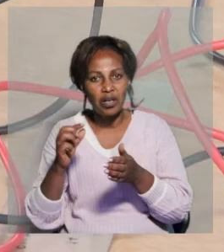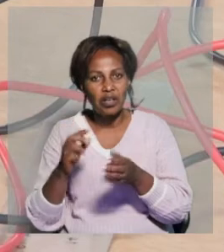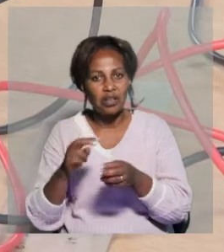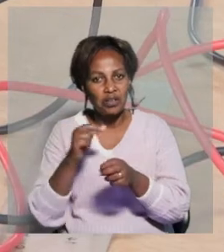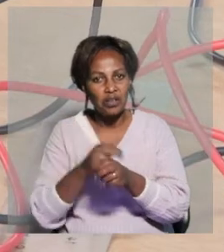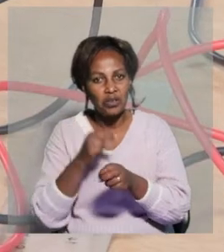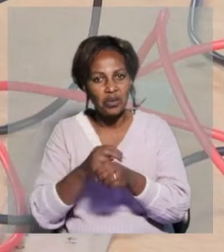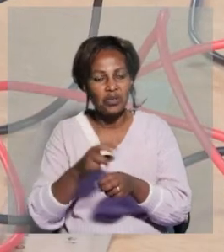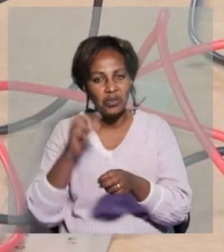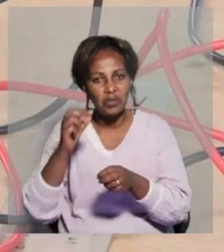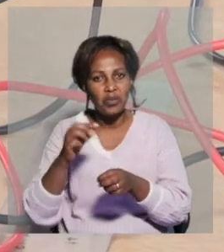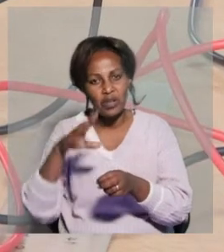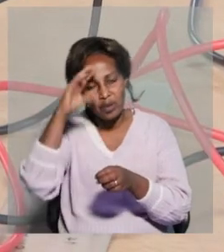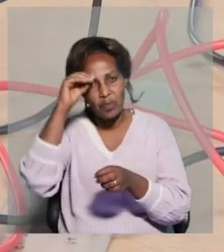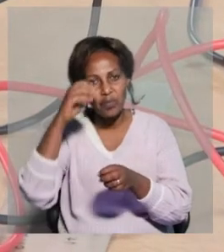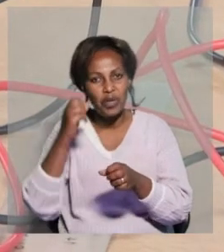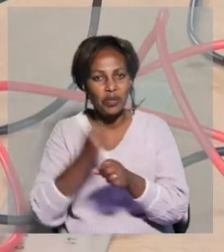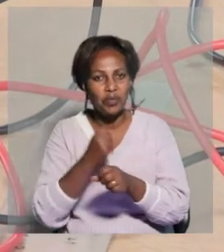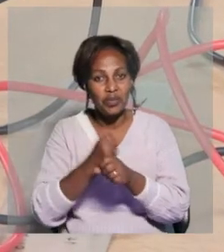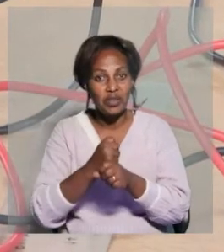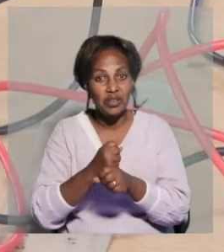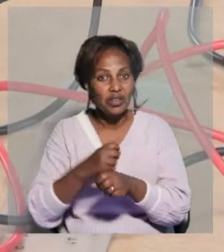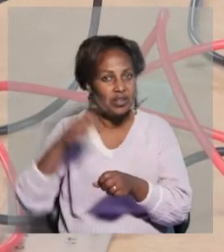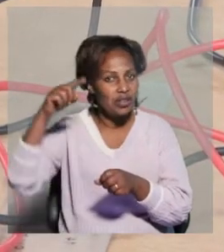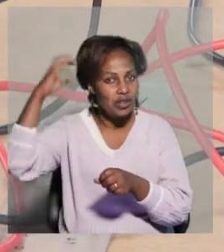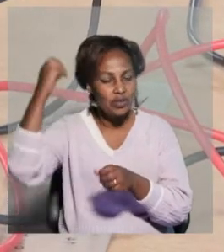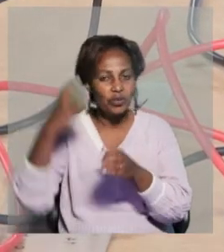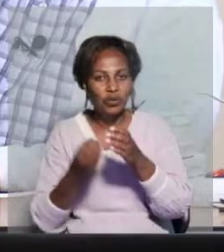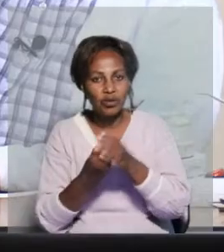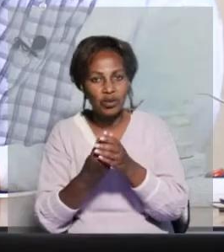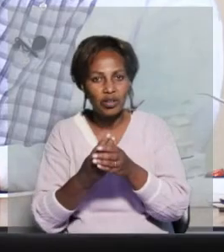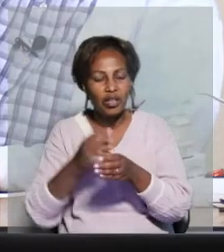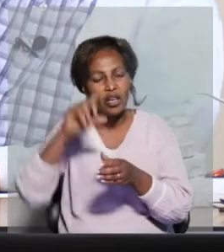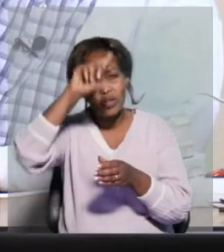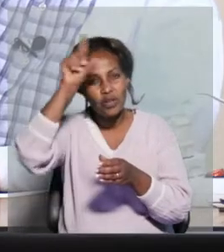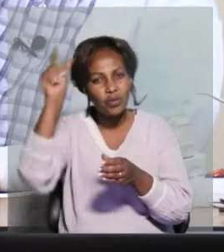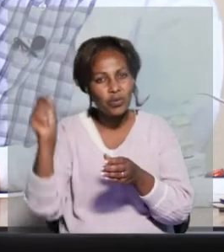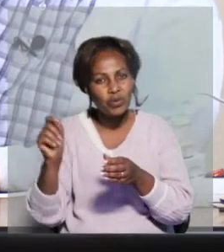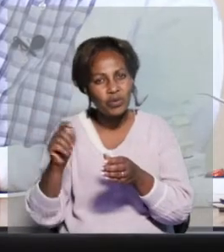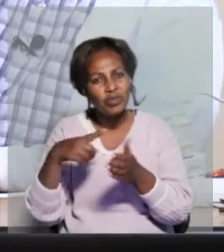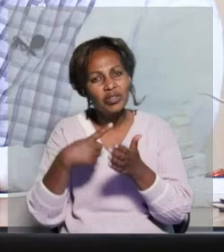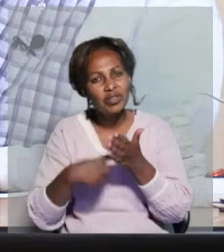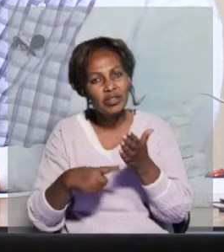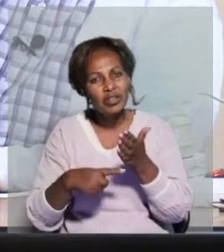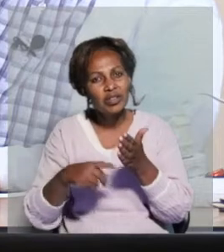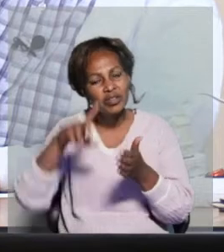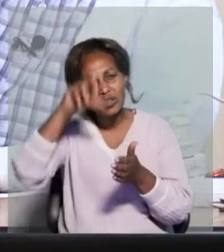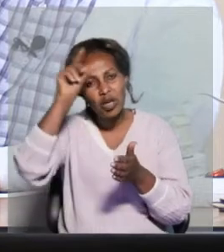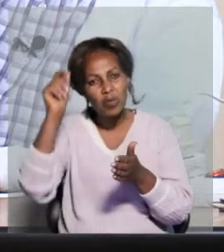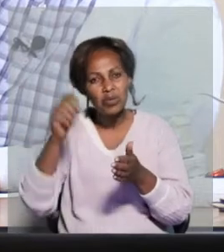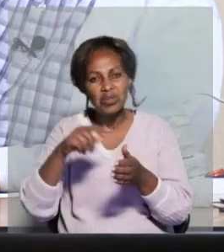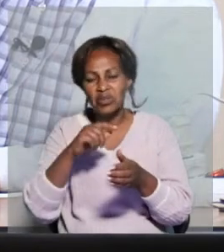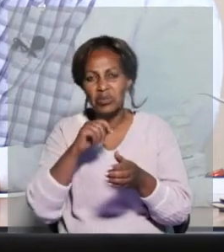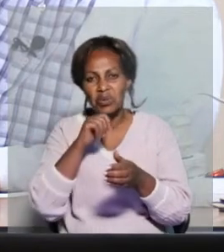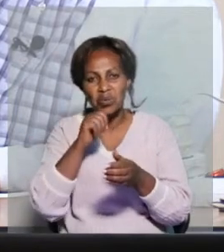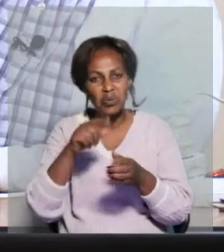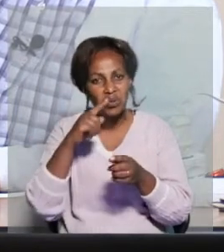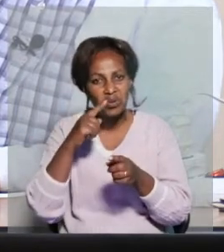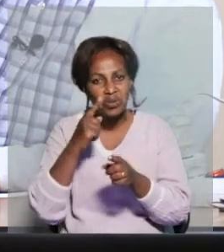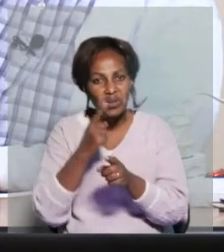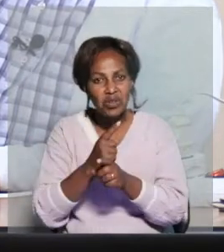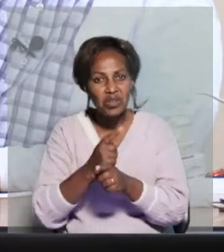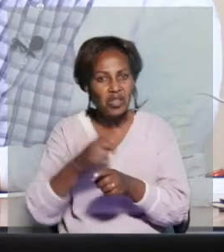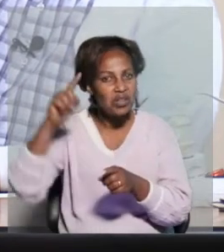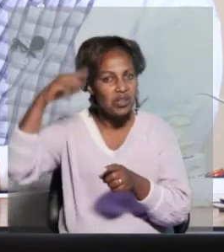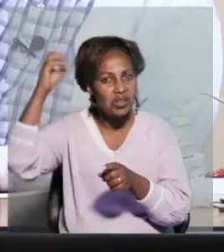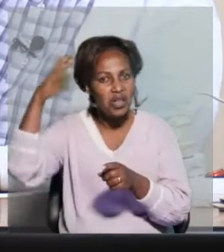are man-made light sources. Yeah. What about the moon? The moon is not a direct light source because